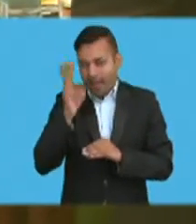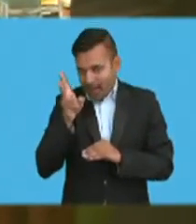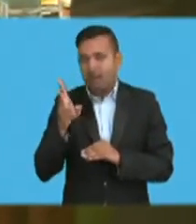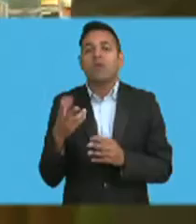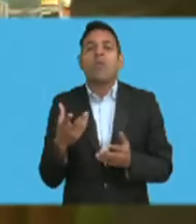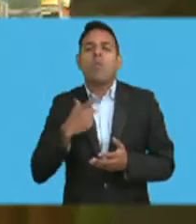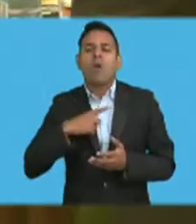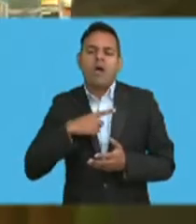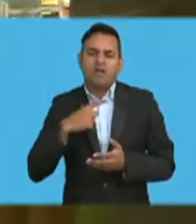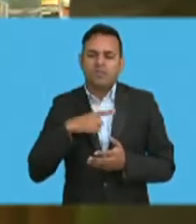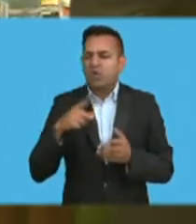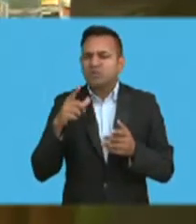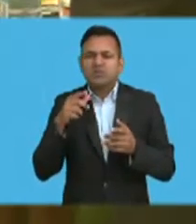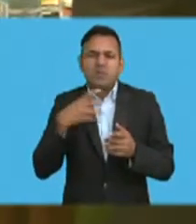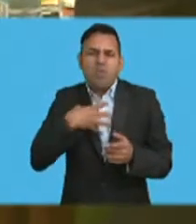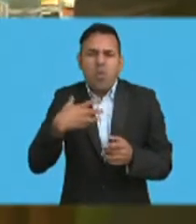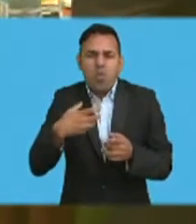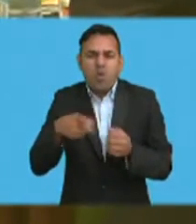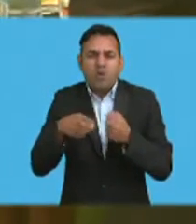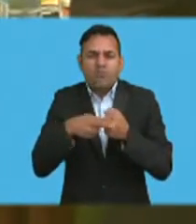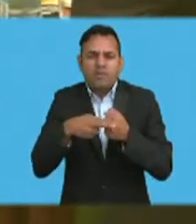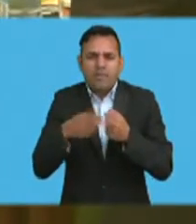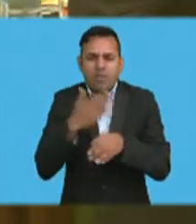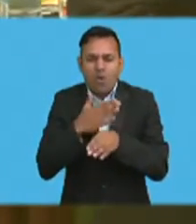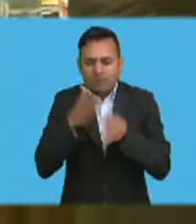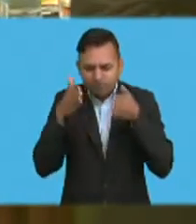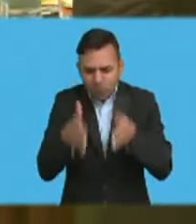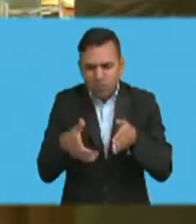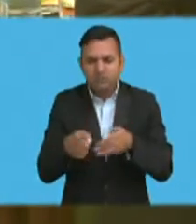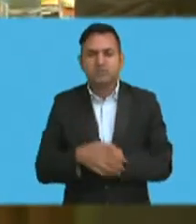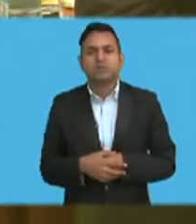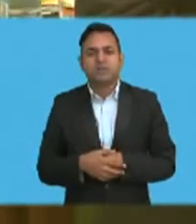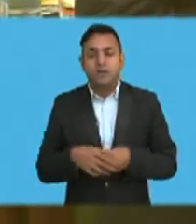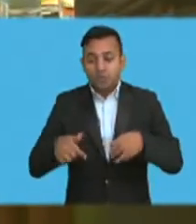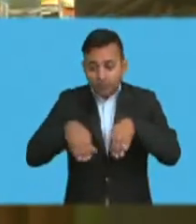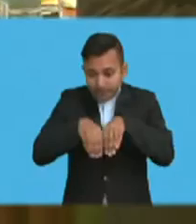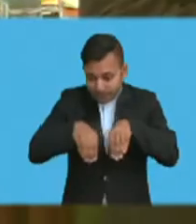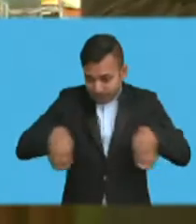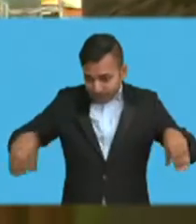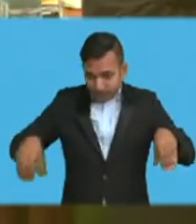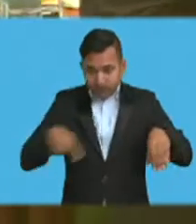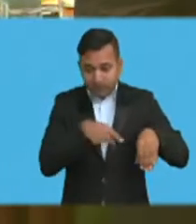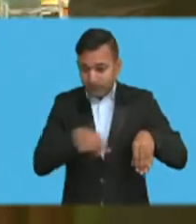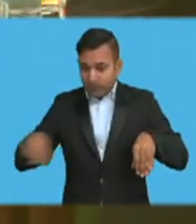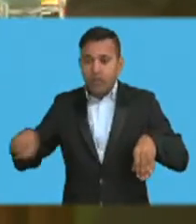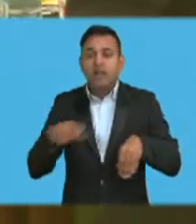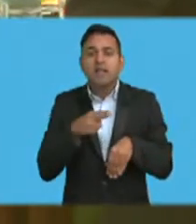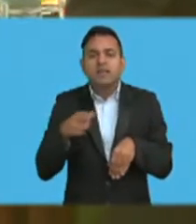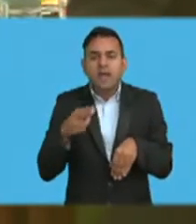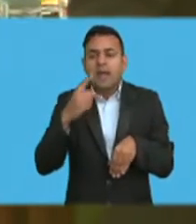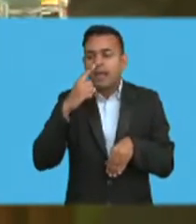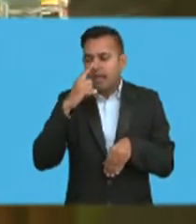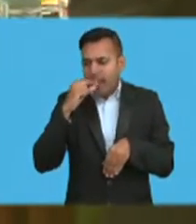underlying drains into open drains, cleaning it up, desilting, Madam Speaker. Then we have got the smaller towns like Tawa Town Council was